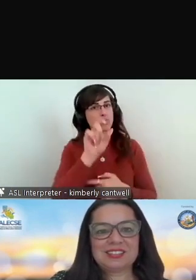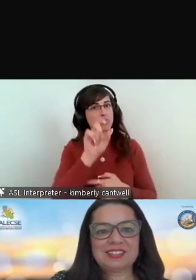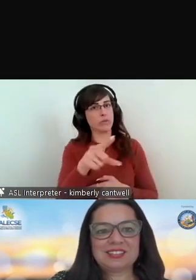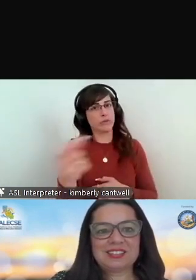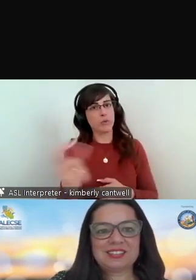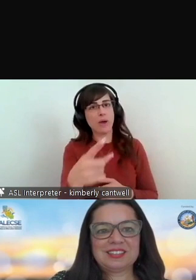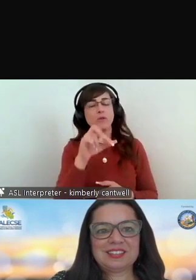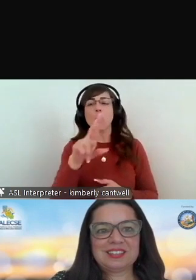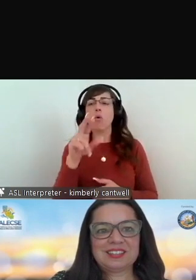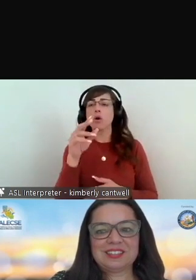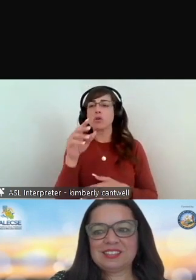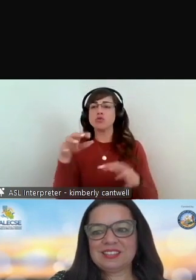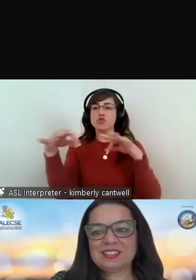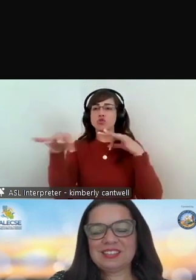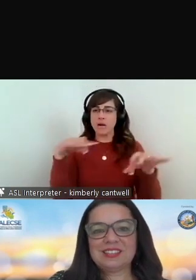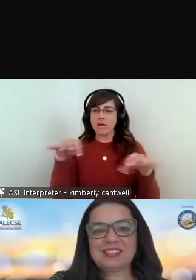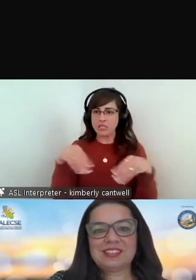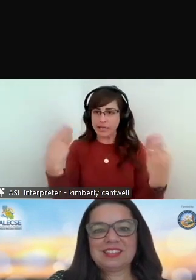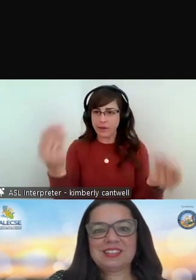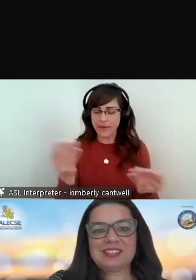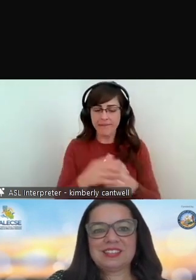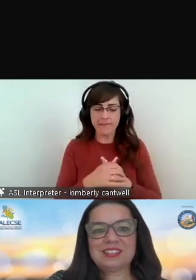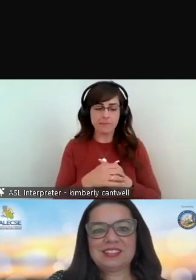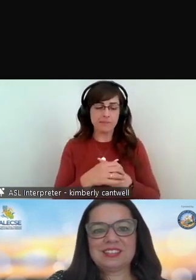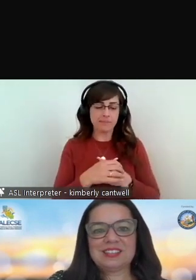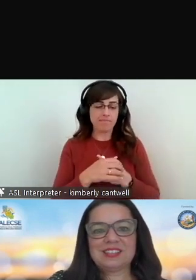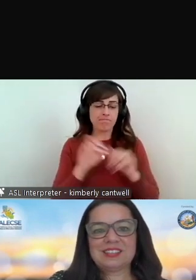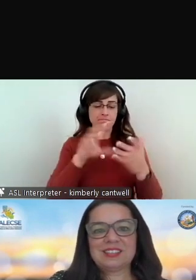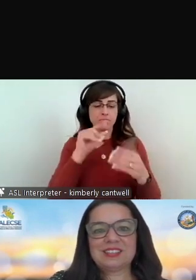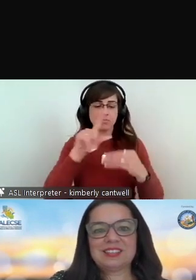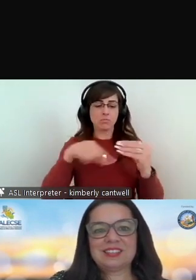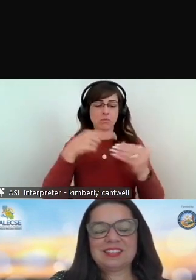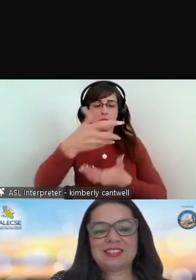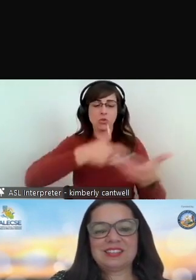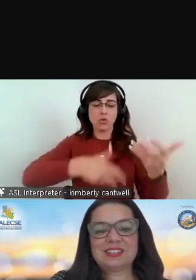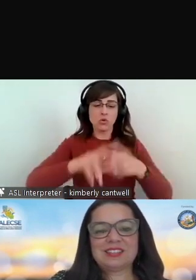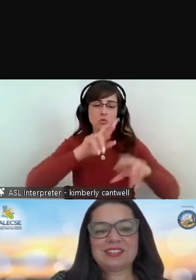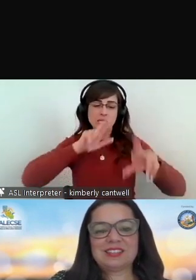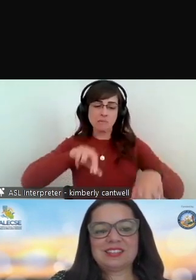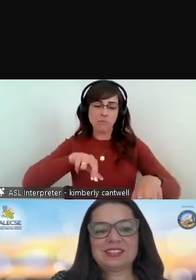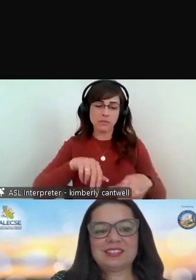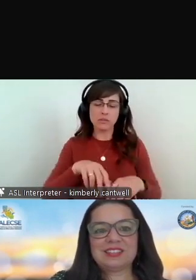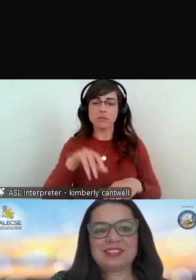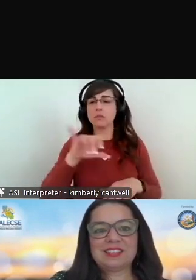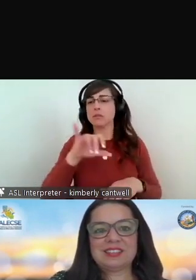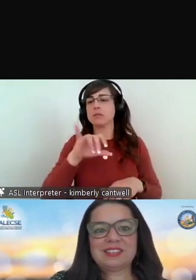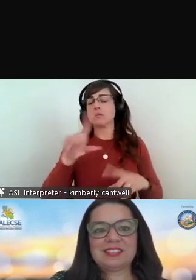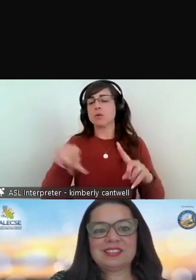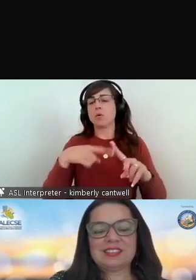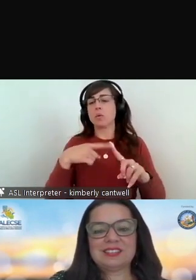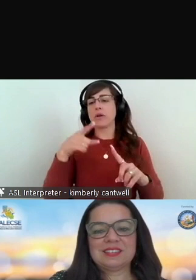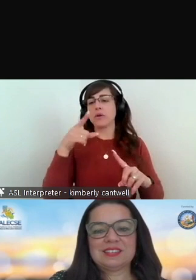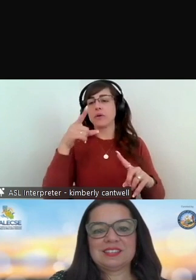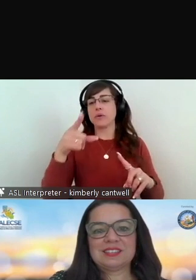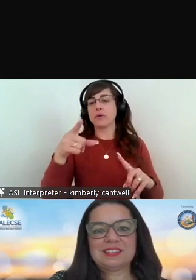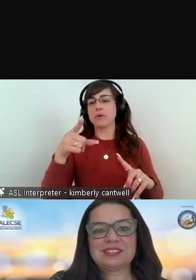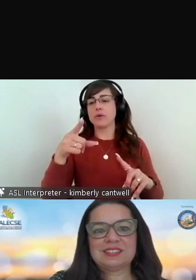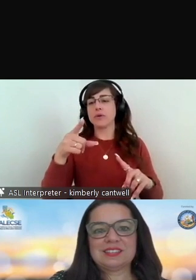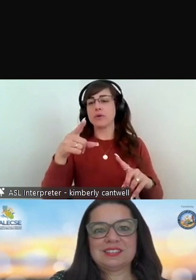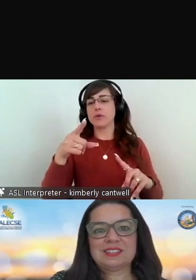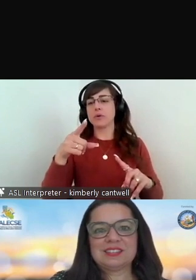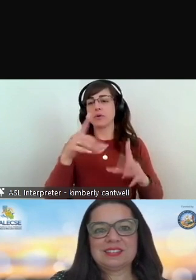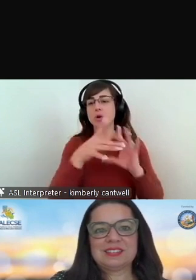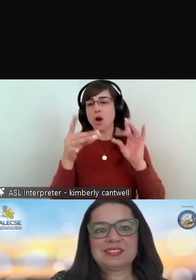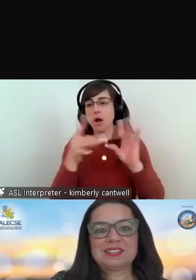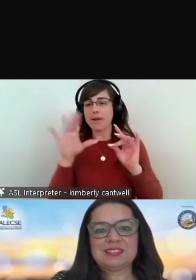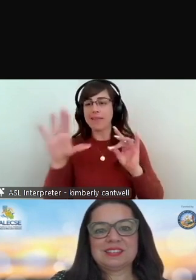or the directions that you give? You can learn about their social responsiveness. So when you make a comment,